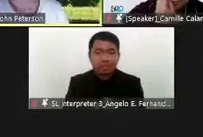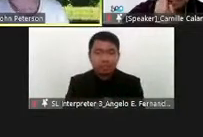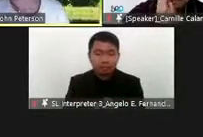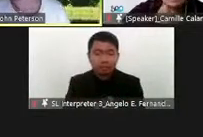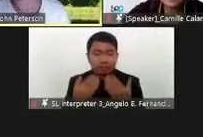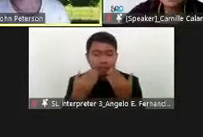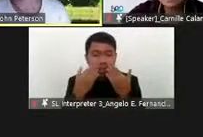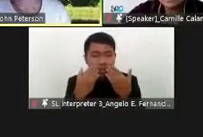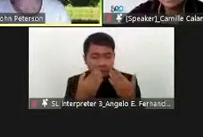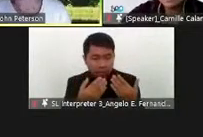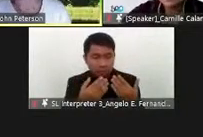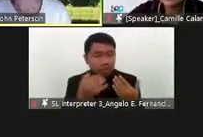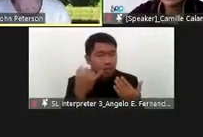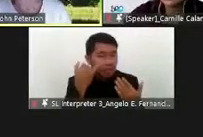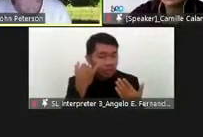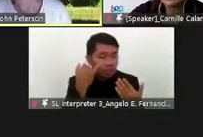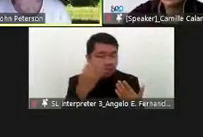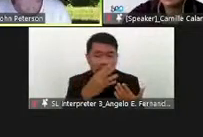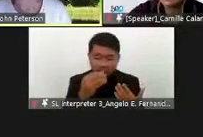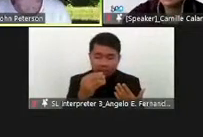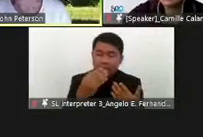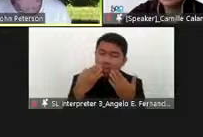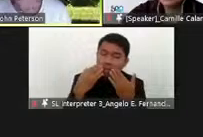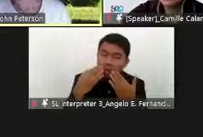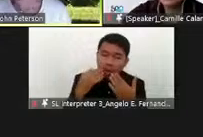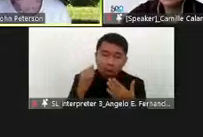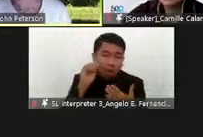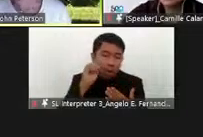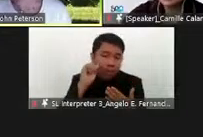Thank you, Jimbo. And thank you, Audrey. Nice to see you.